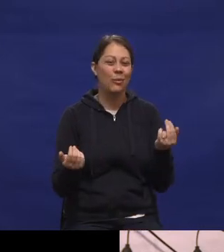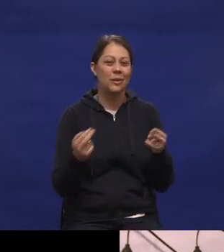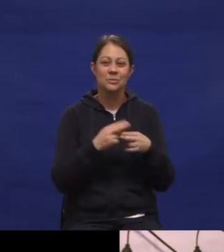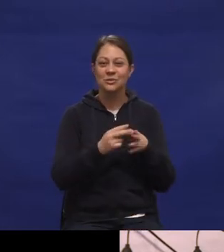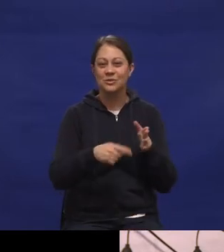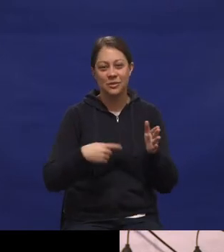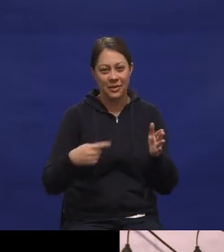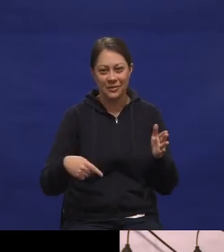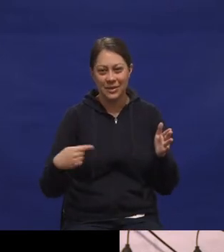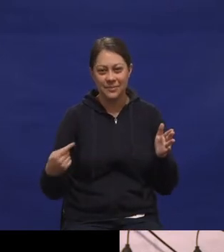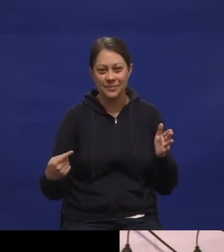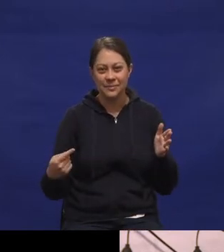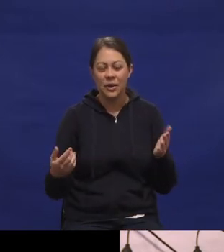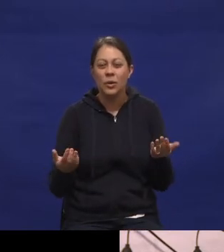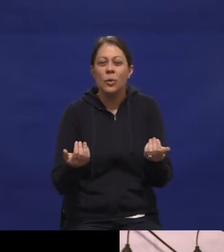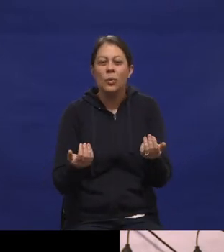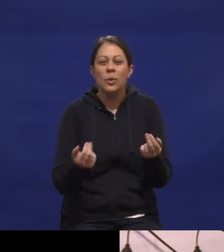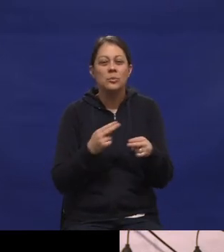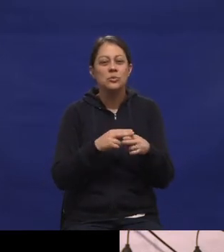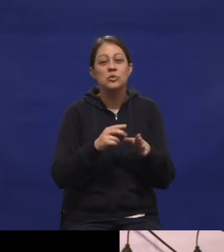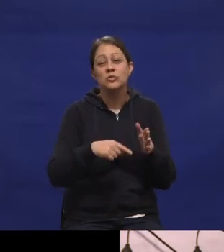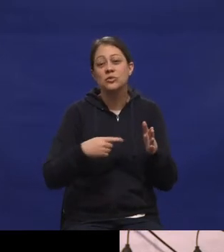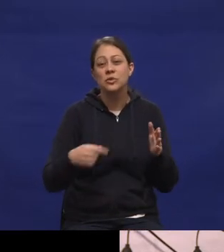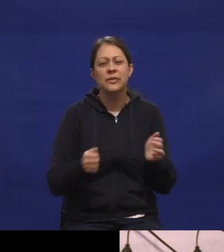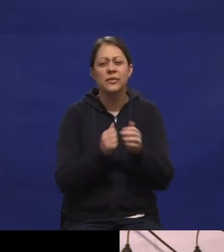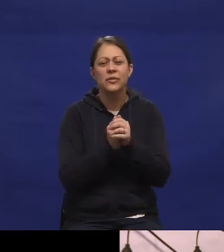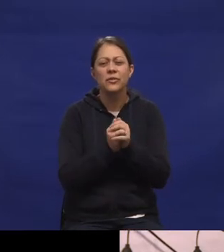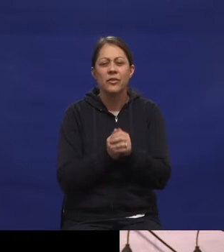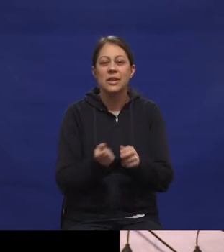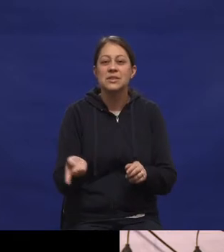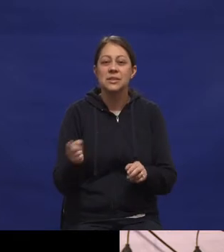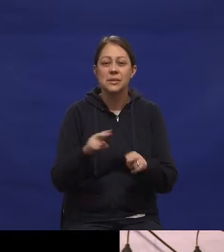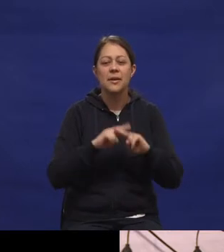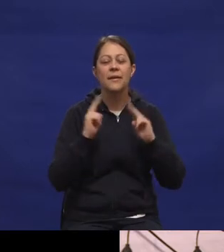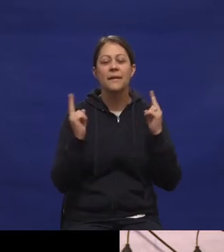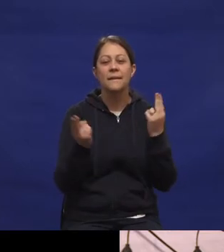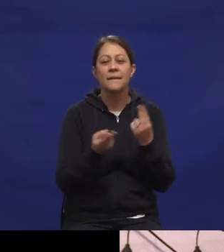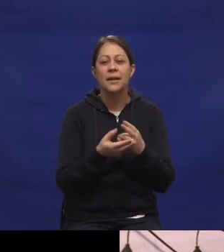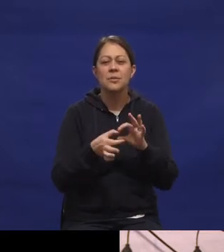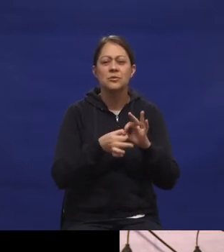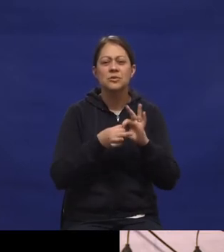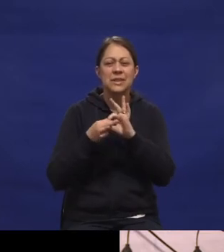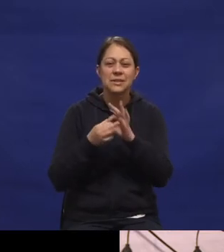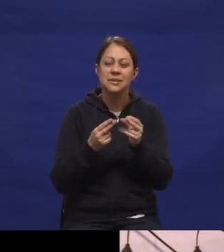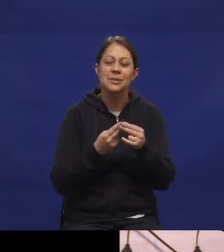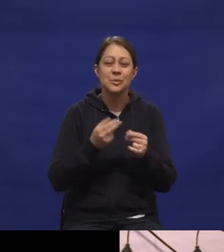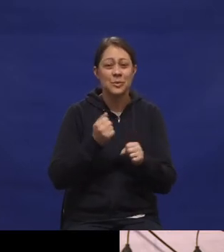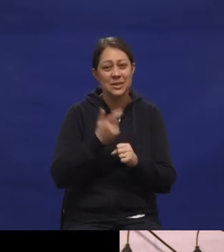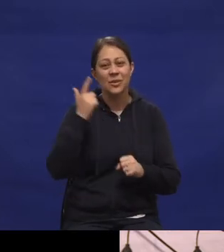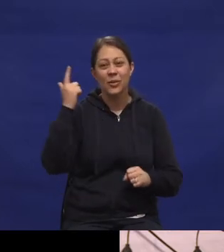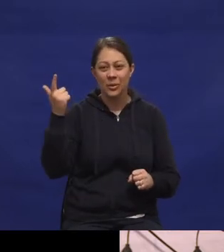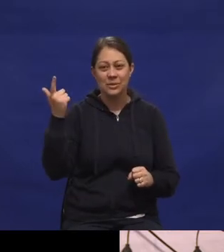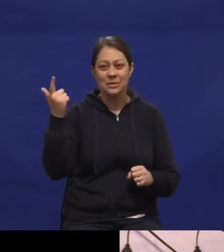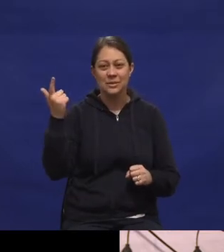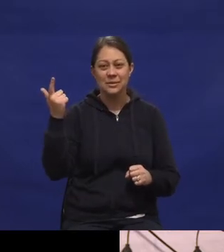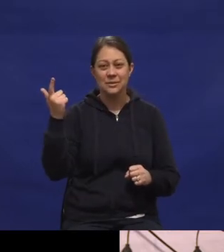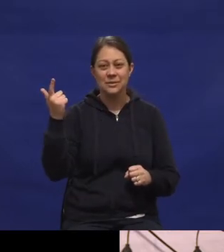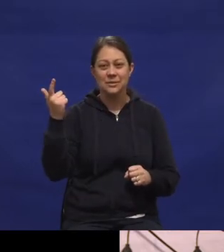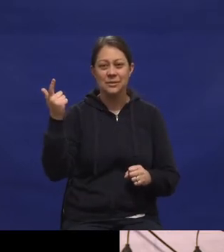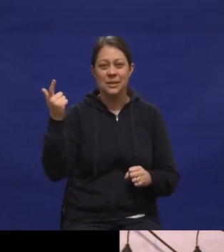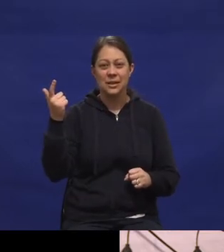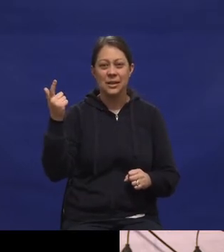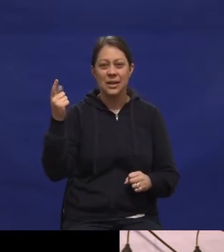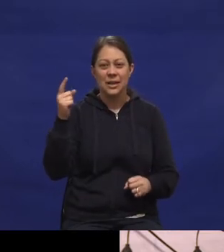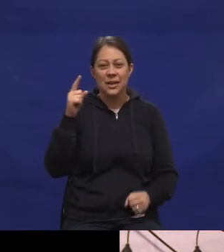welcome to forever. Welcome to a forever friendship and family relationship with God. No one earns